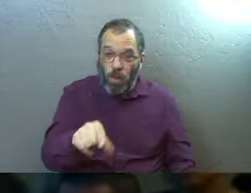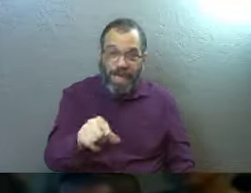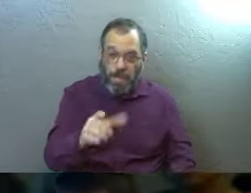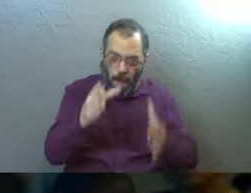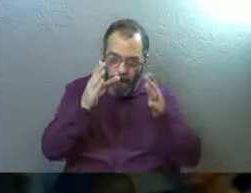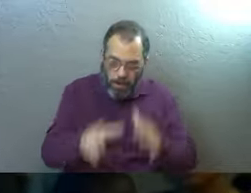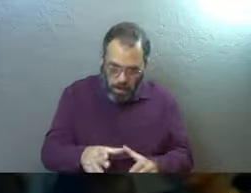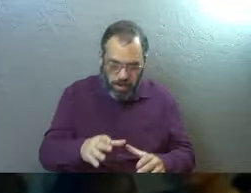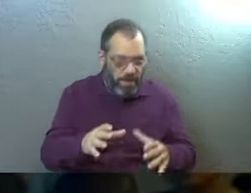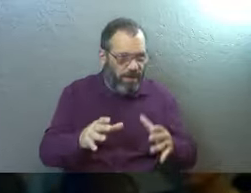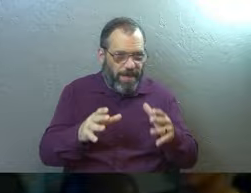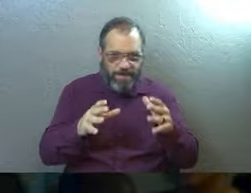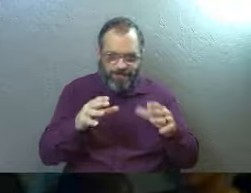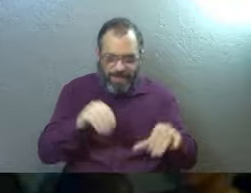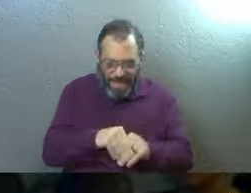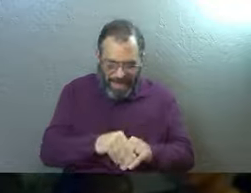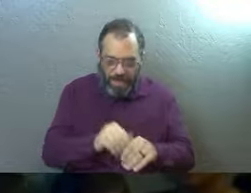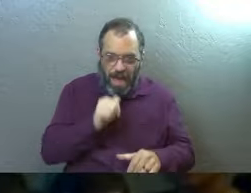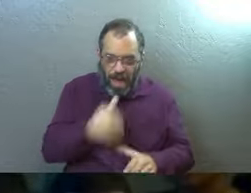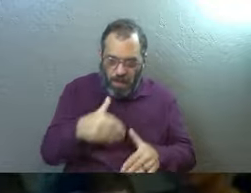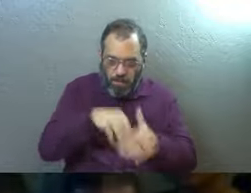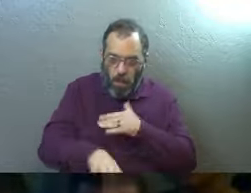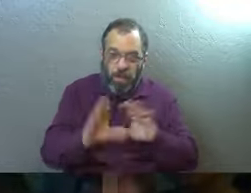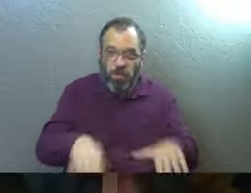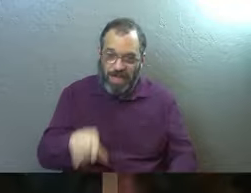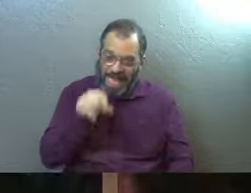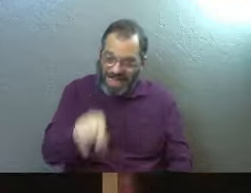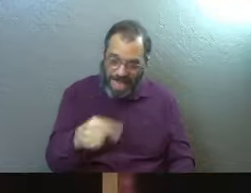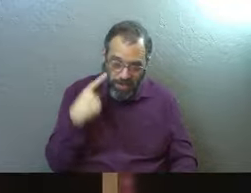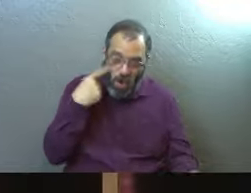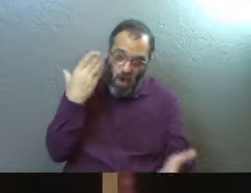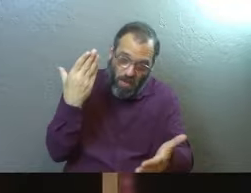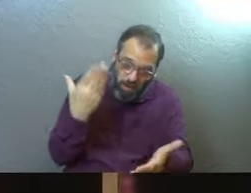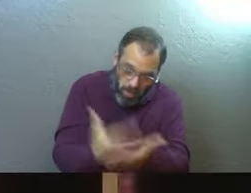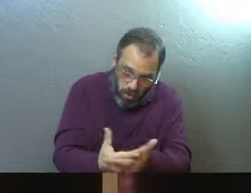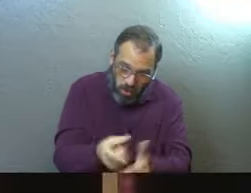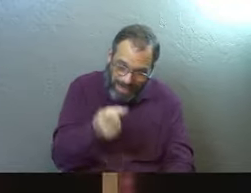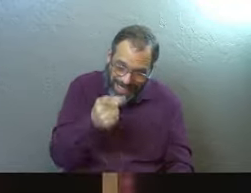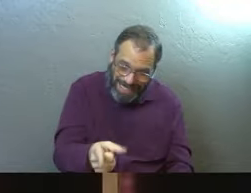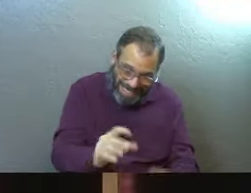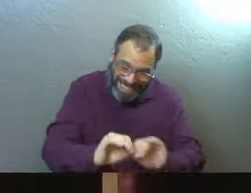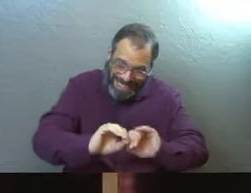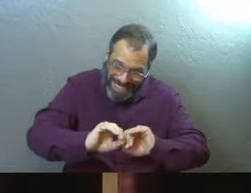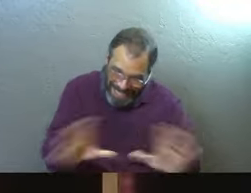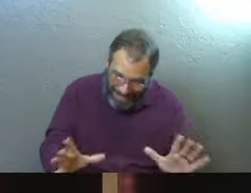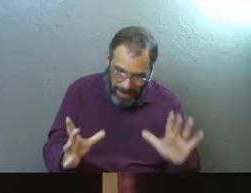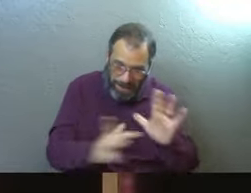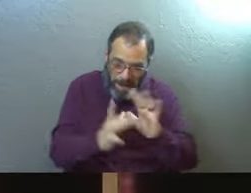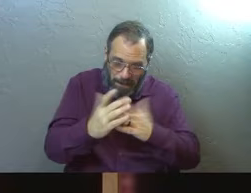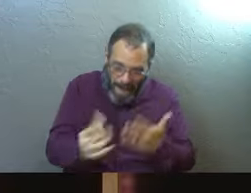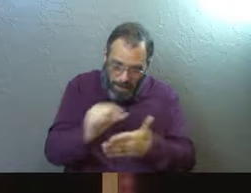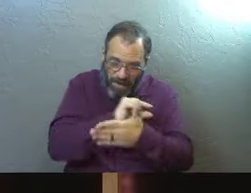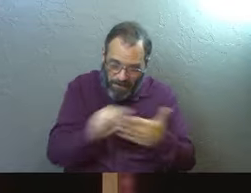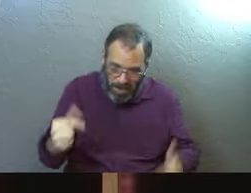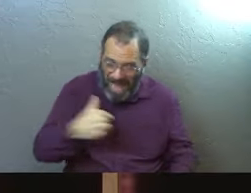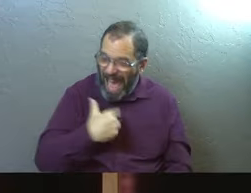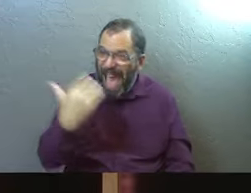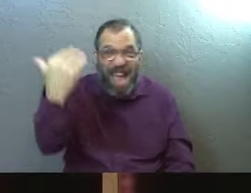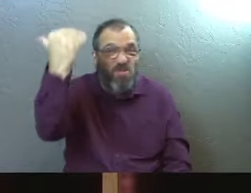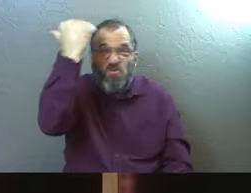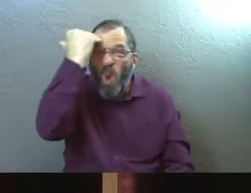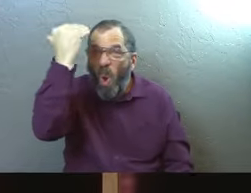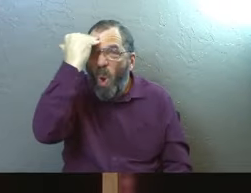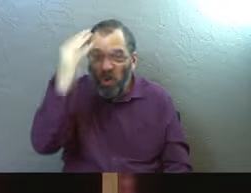When it comes to the personhood of the unborn, this passage right here is the clearest scriptural passage I know